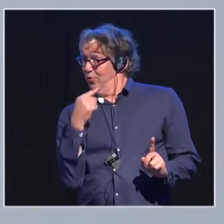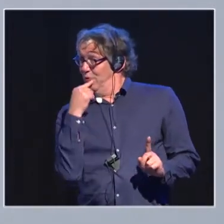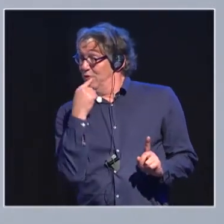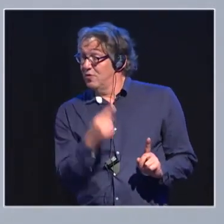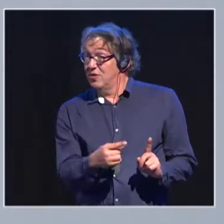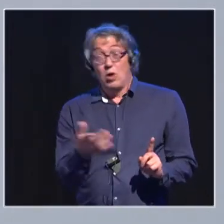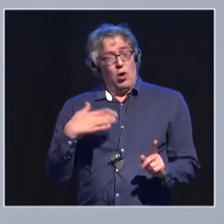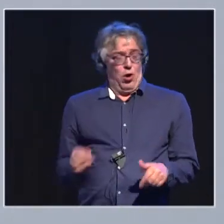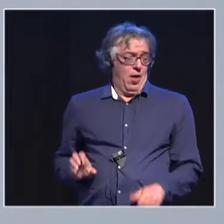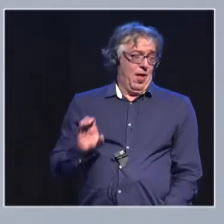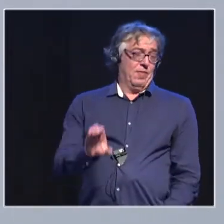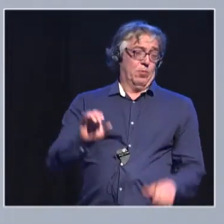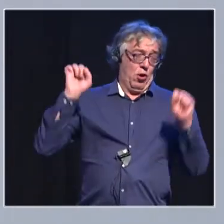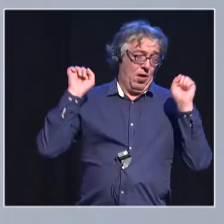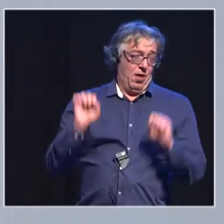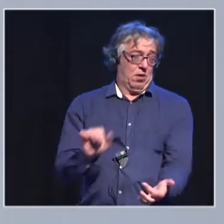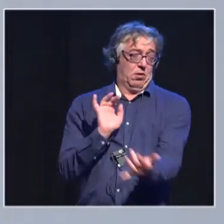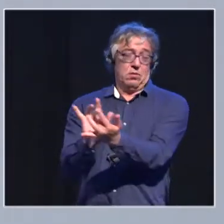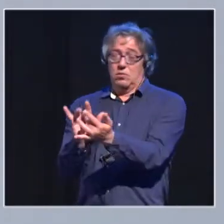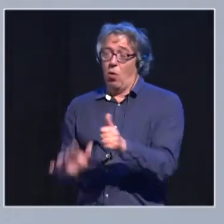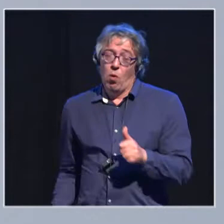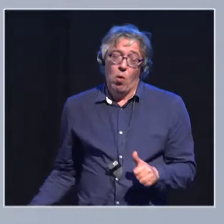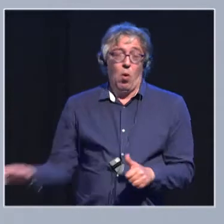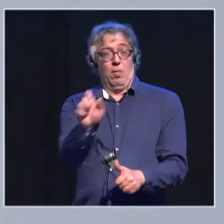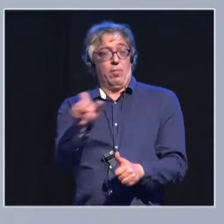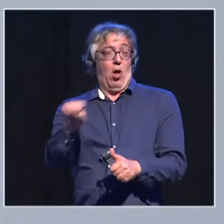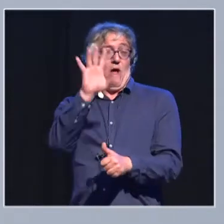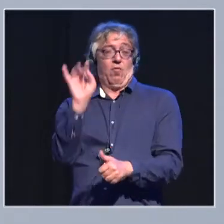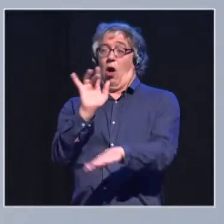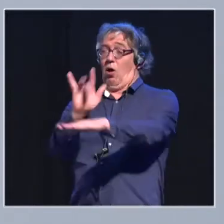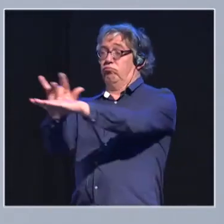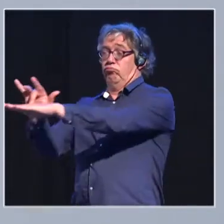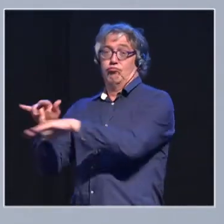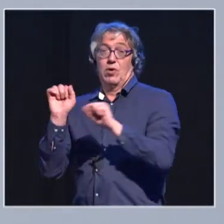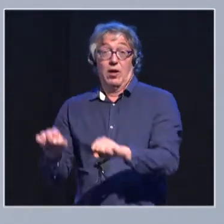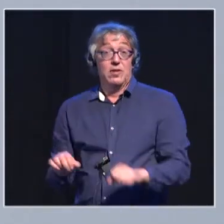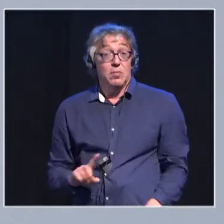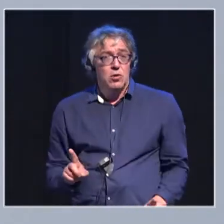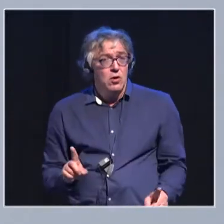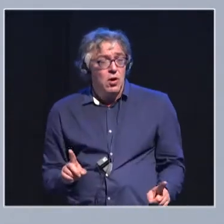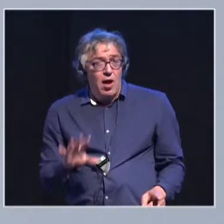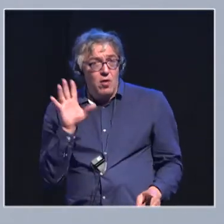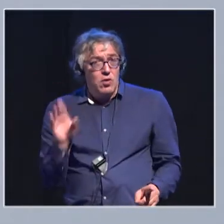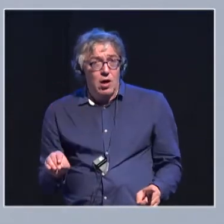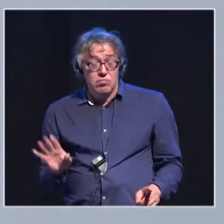person on the continent of Africa. And yet not every person on the continent of Africa is connected. They say